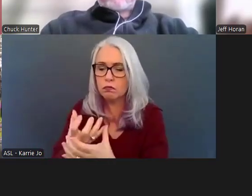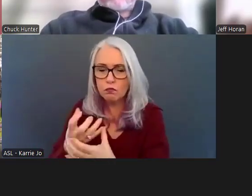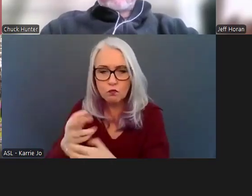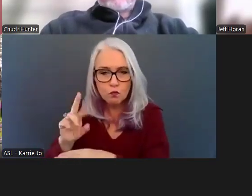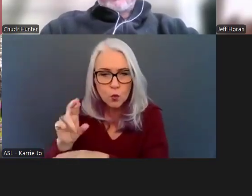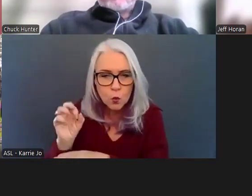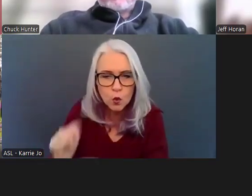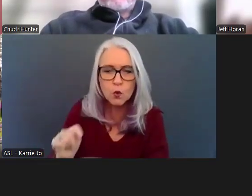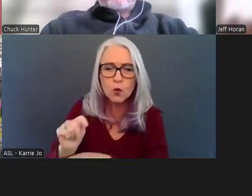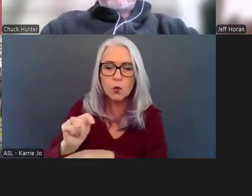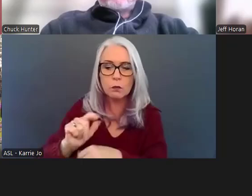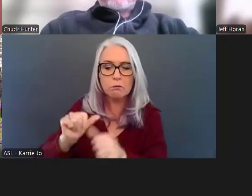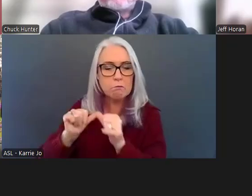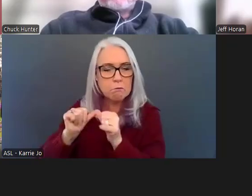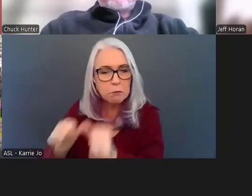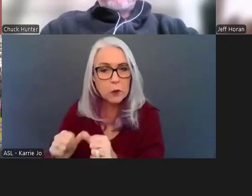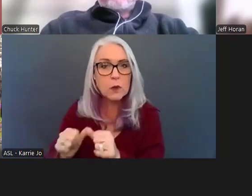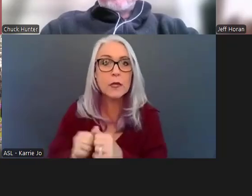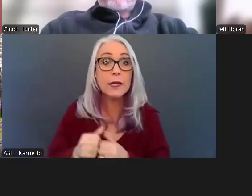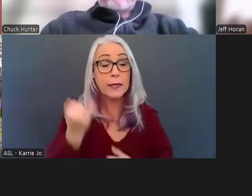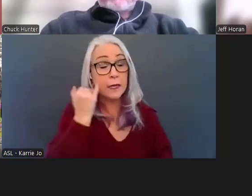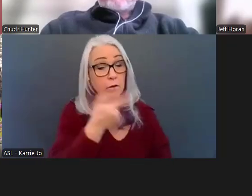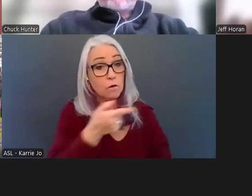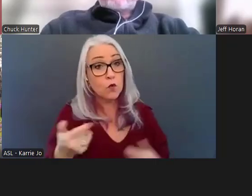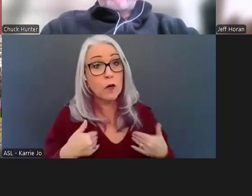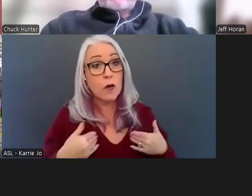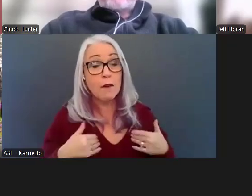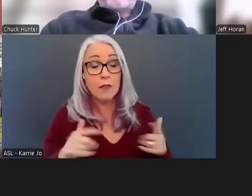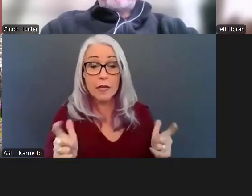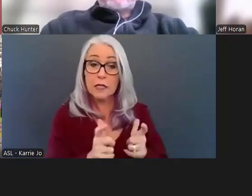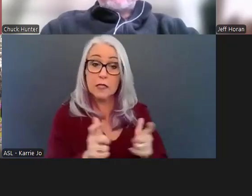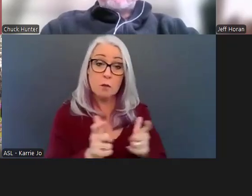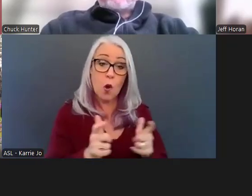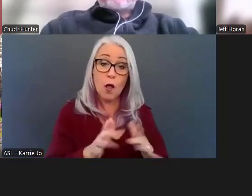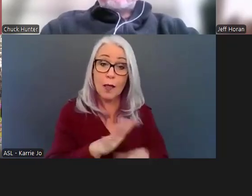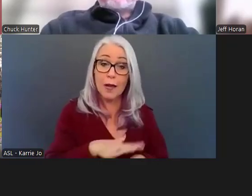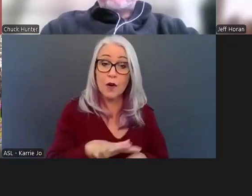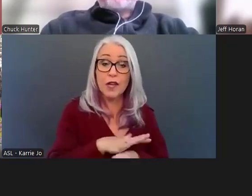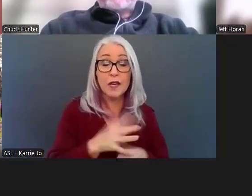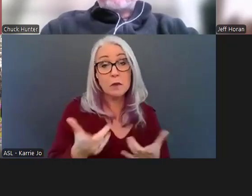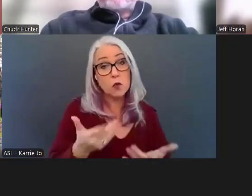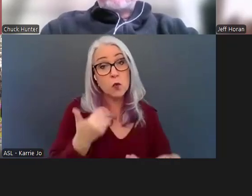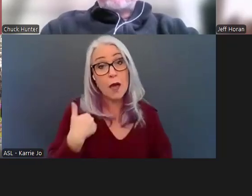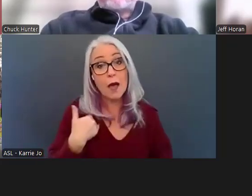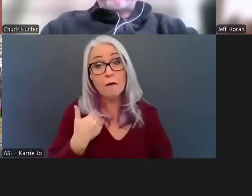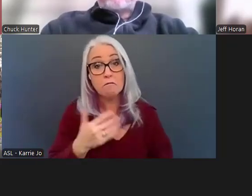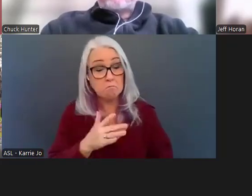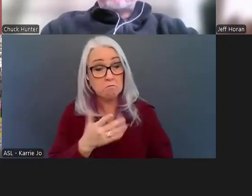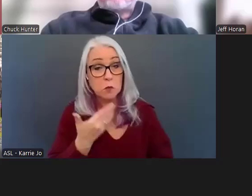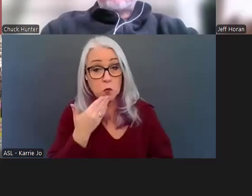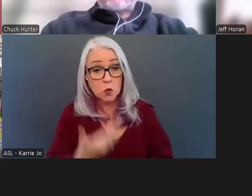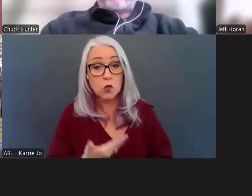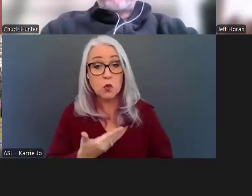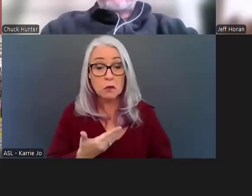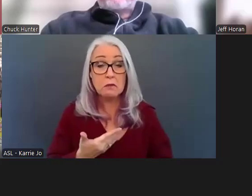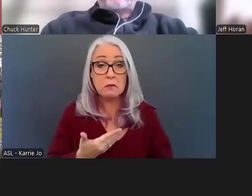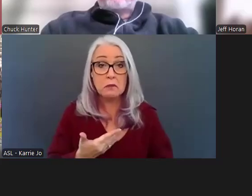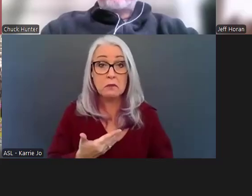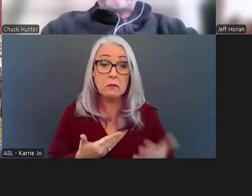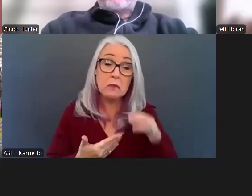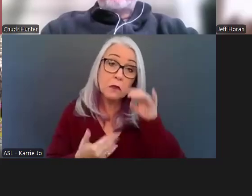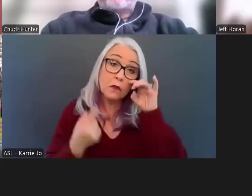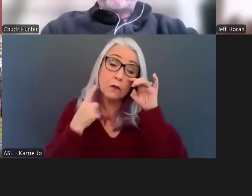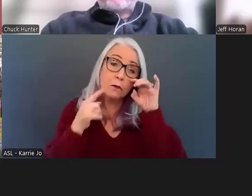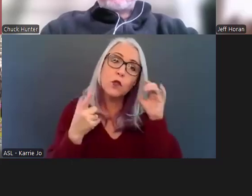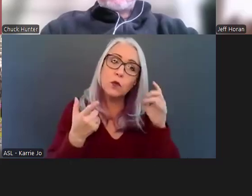smaller area, you've got maybe one advantage in being able to more readily